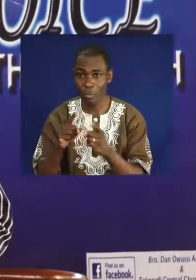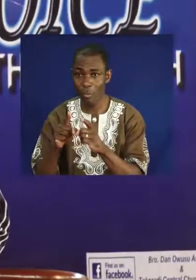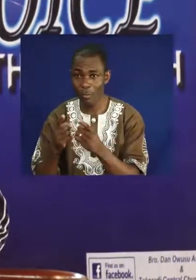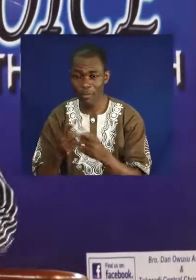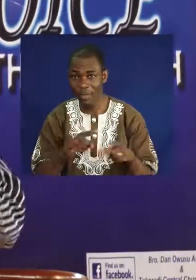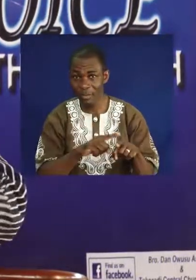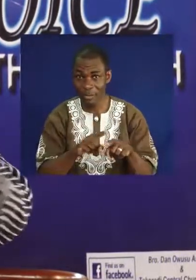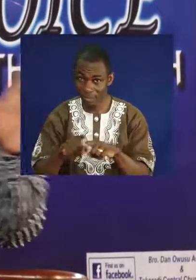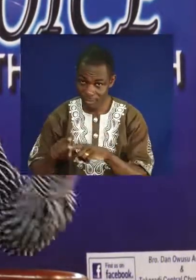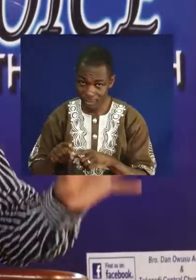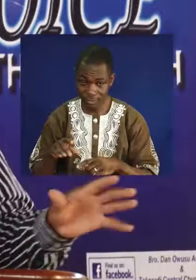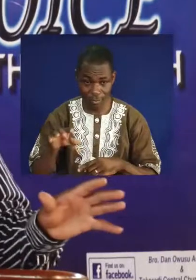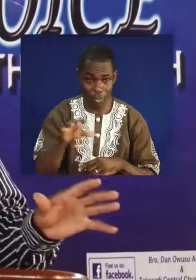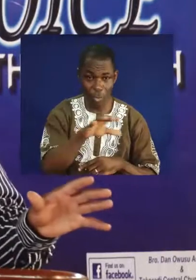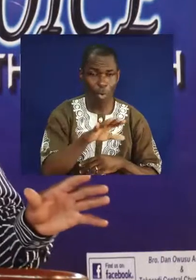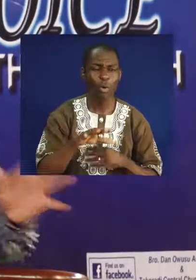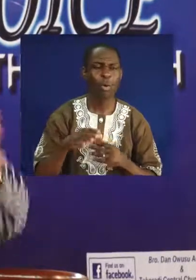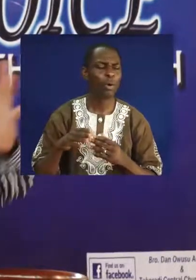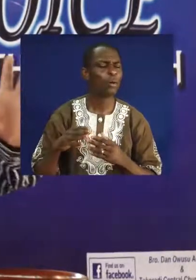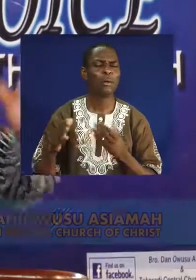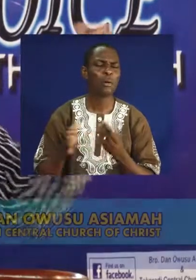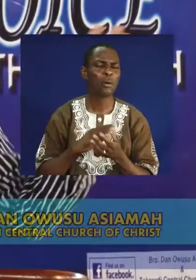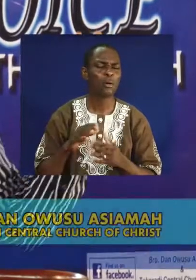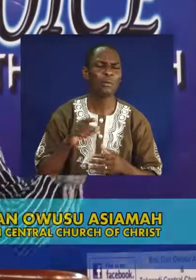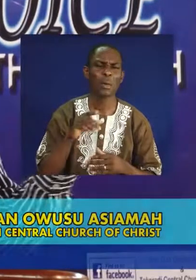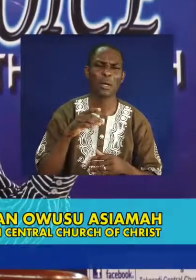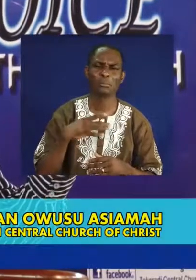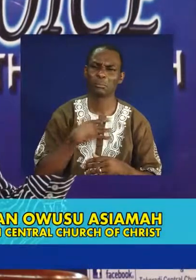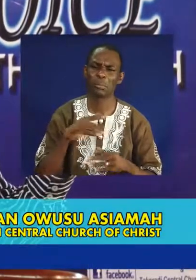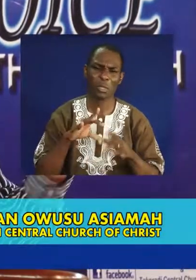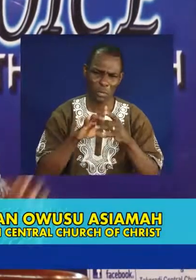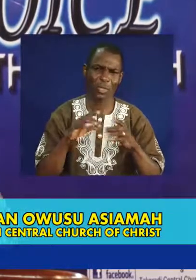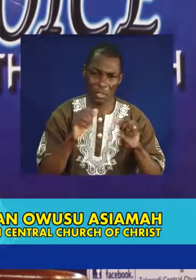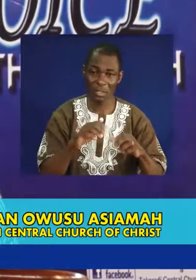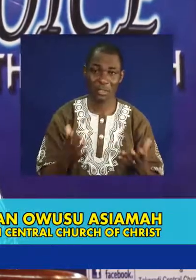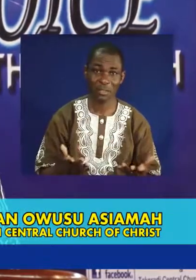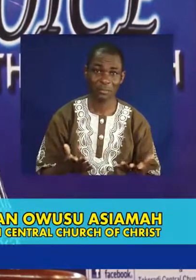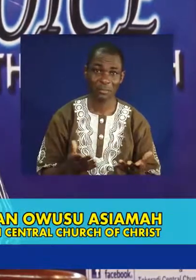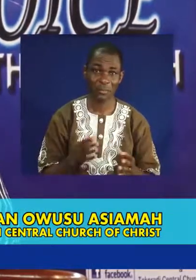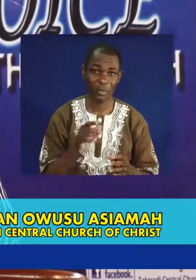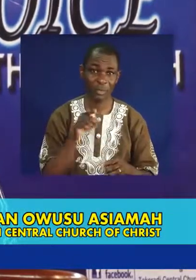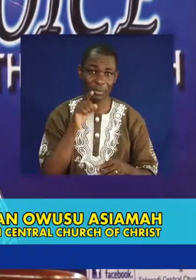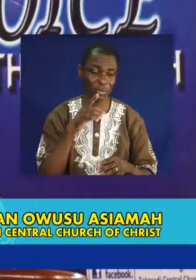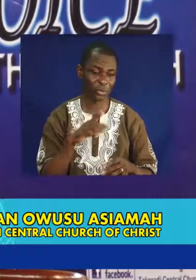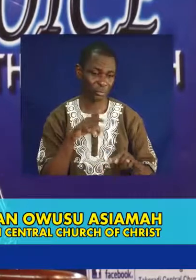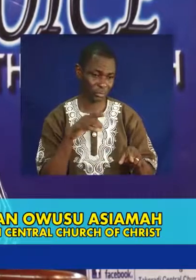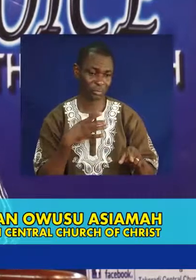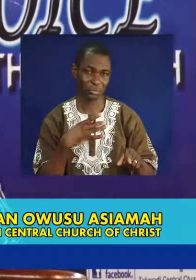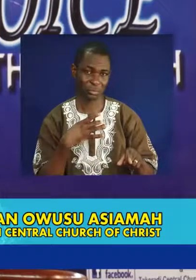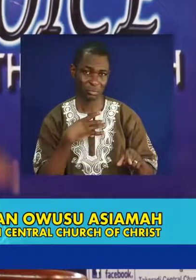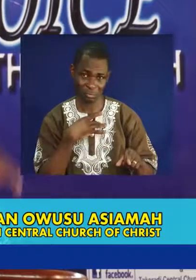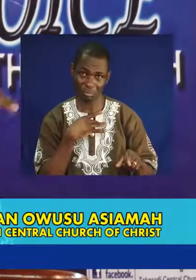no obia wo right so wo join de wo so opɛ wo right na wo wo sa wo join wo party bi no